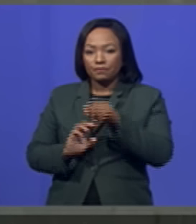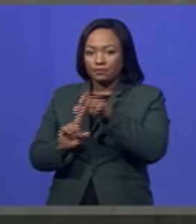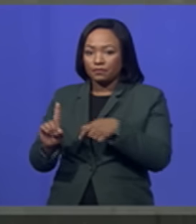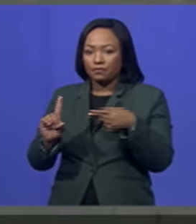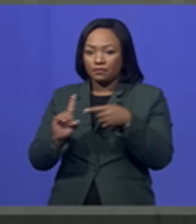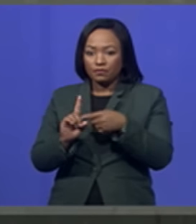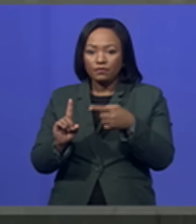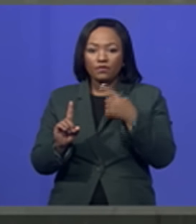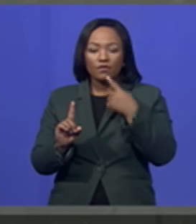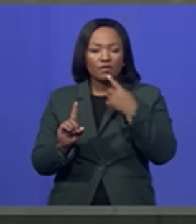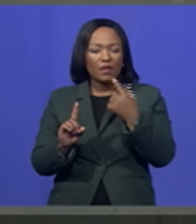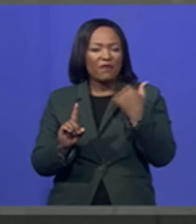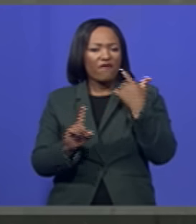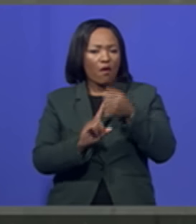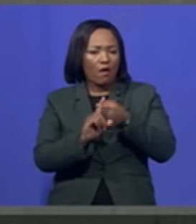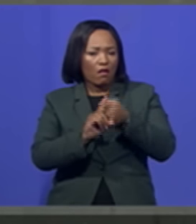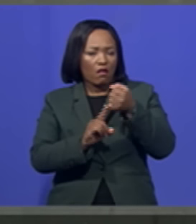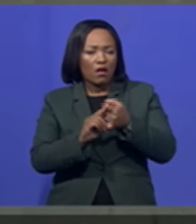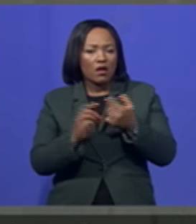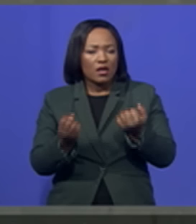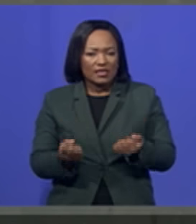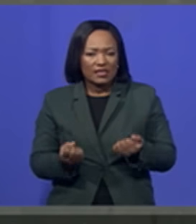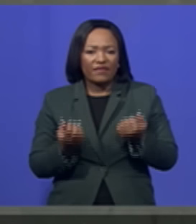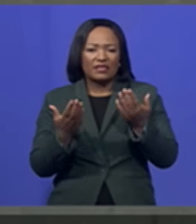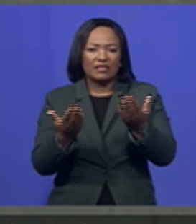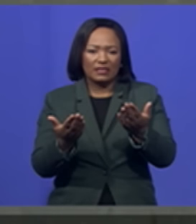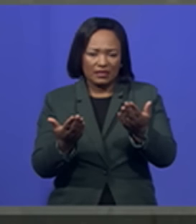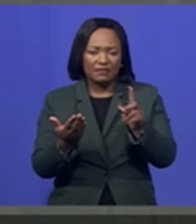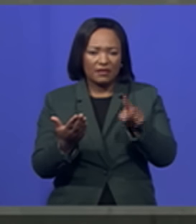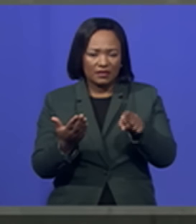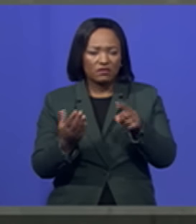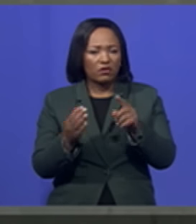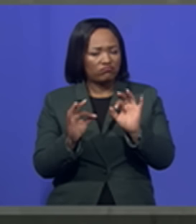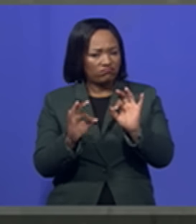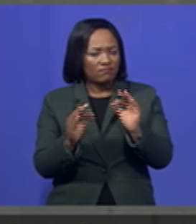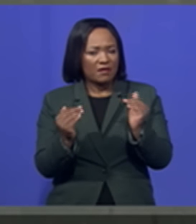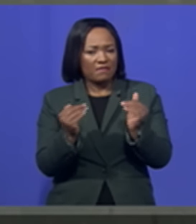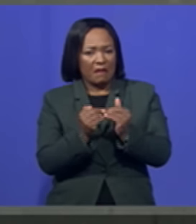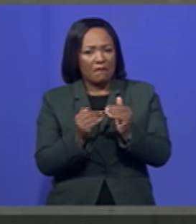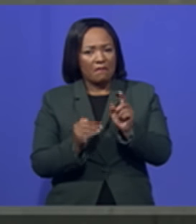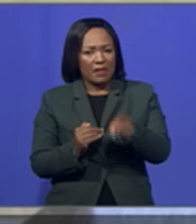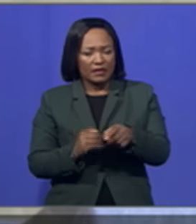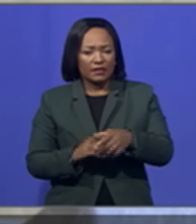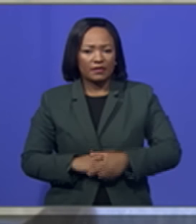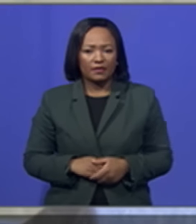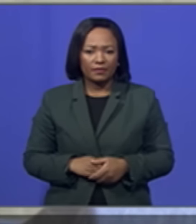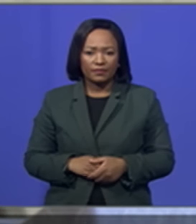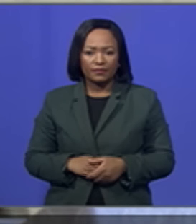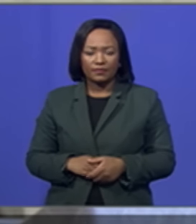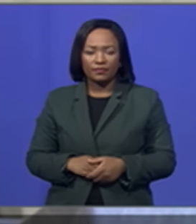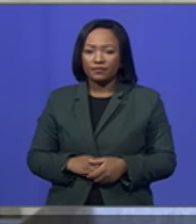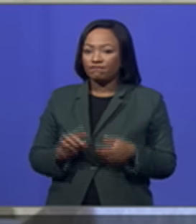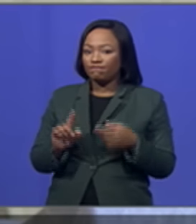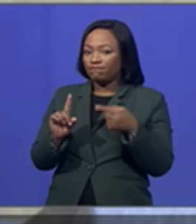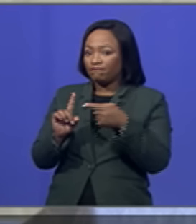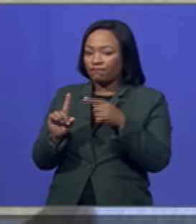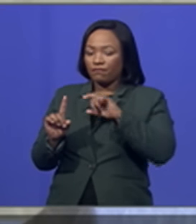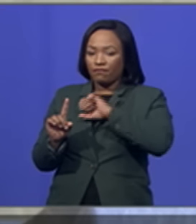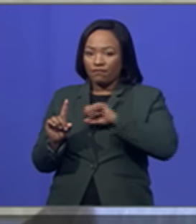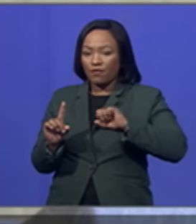mo mafelong a sa tlhomamang le go lwela gore go nne le bosiamisi. Comrade Mokoena did not choose the